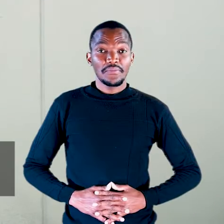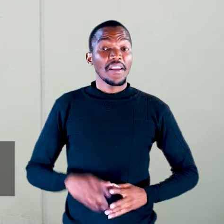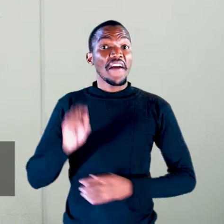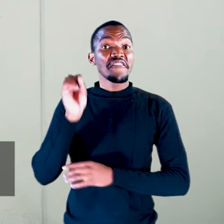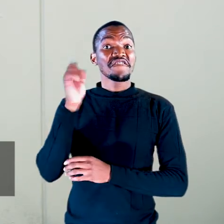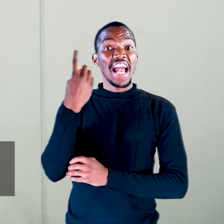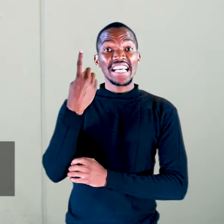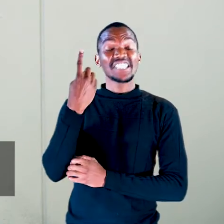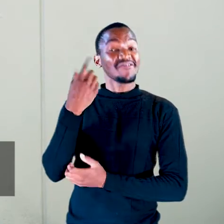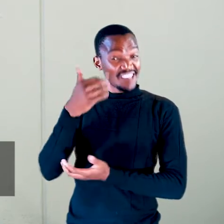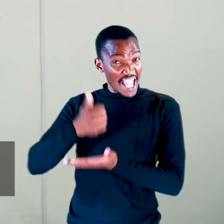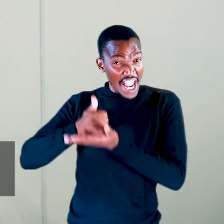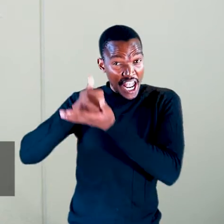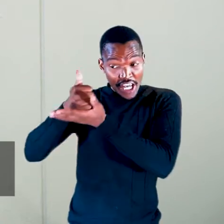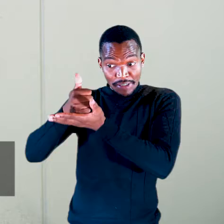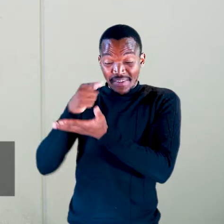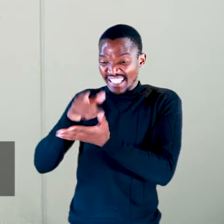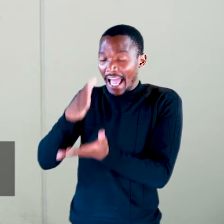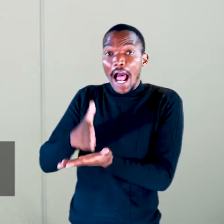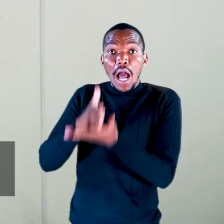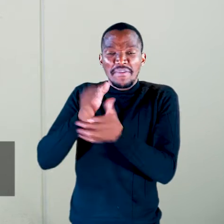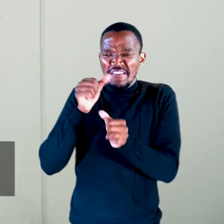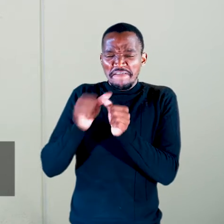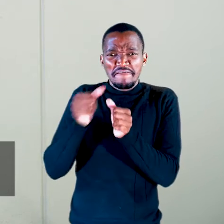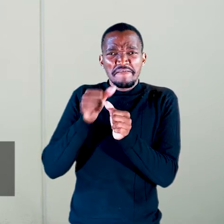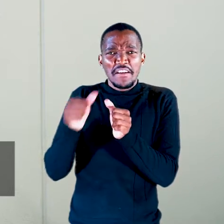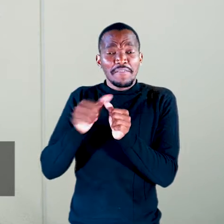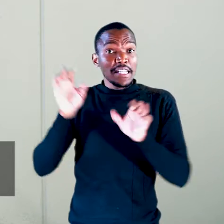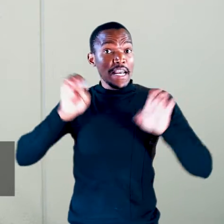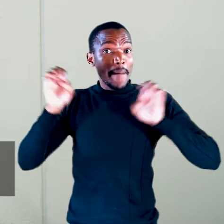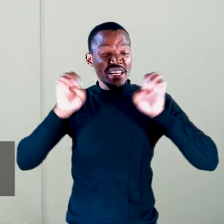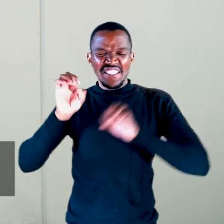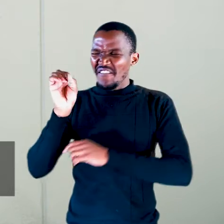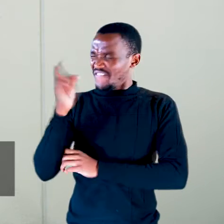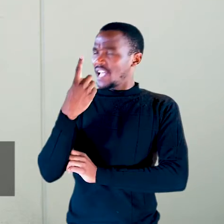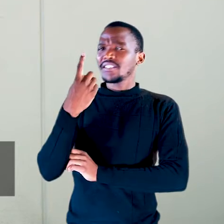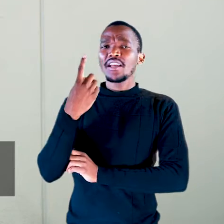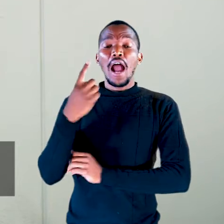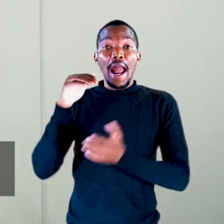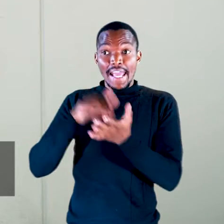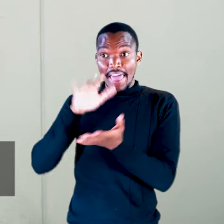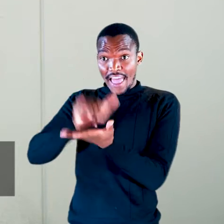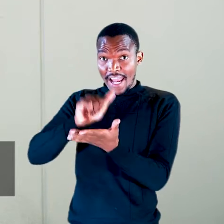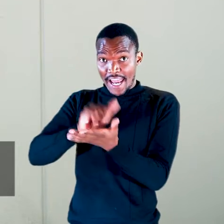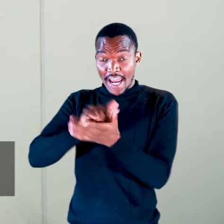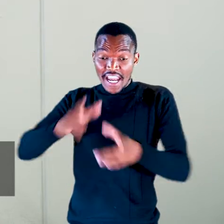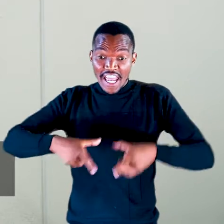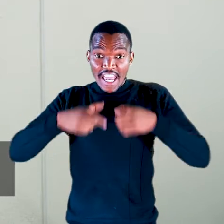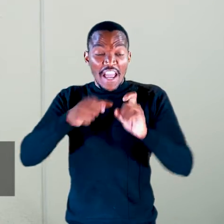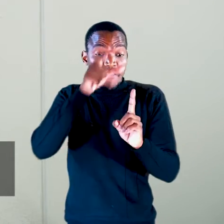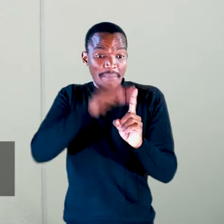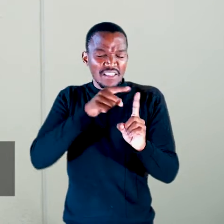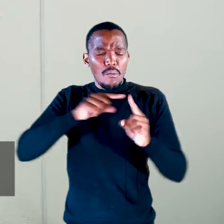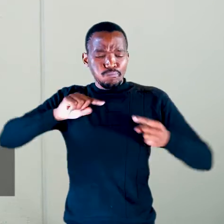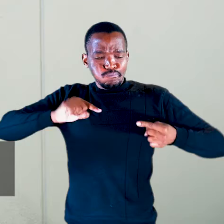First aid ke thuso ya potlako, thuso ya ntlha e neelwang motho yo e le goreng o ka tswa